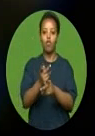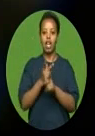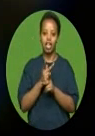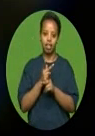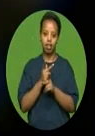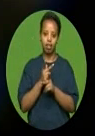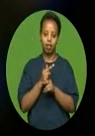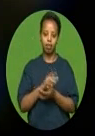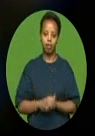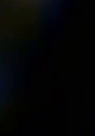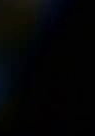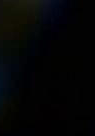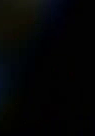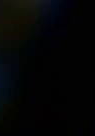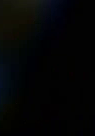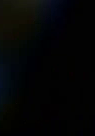credit.